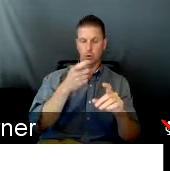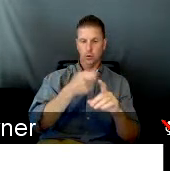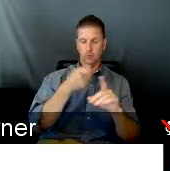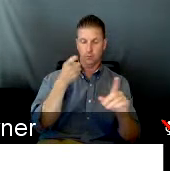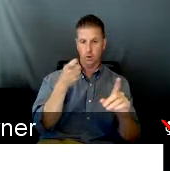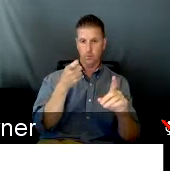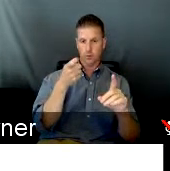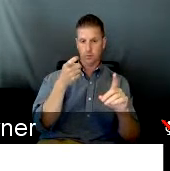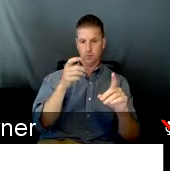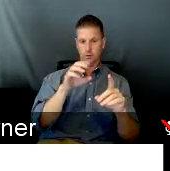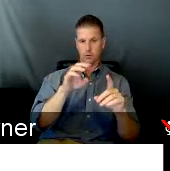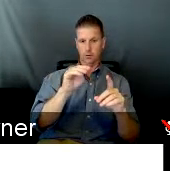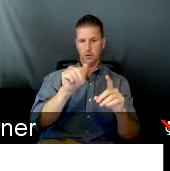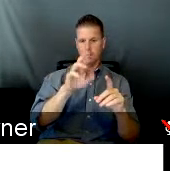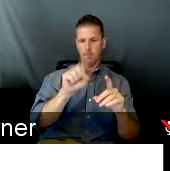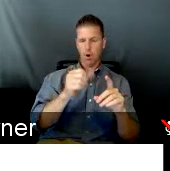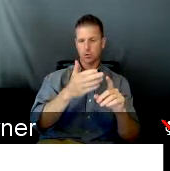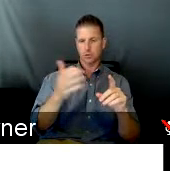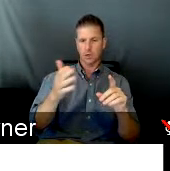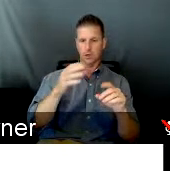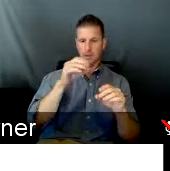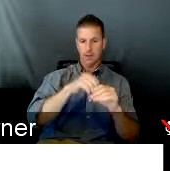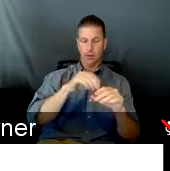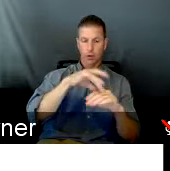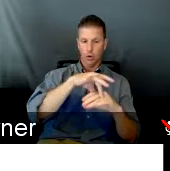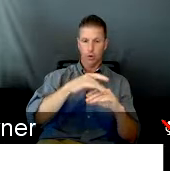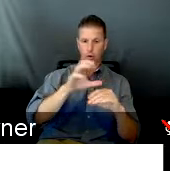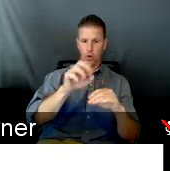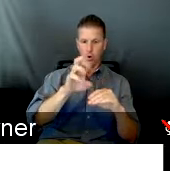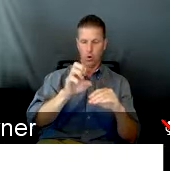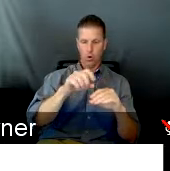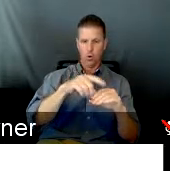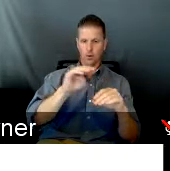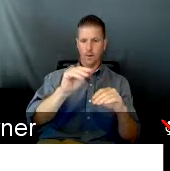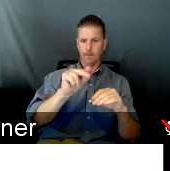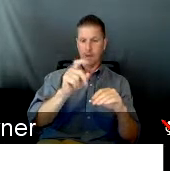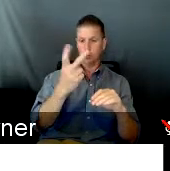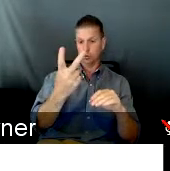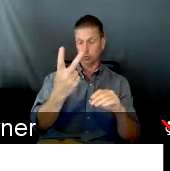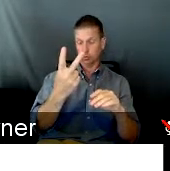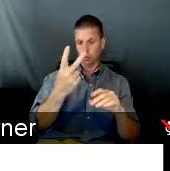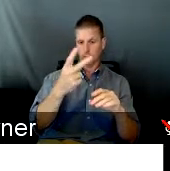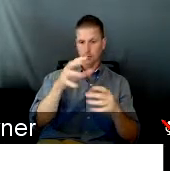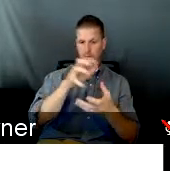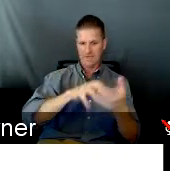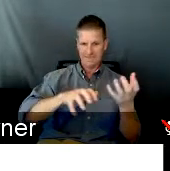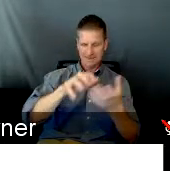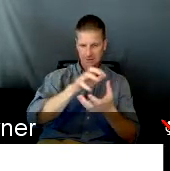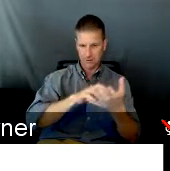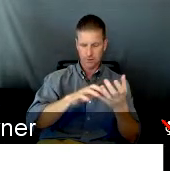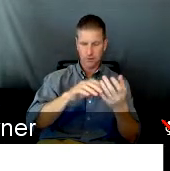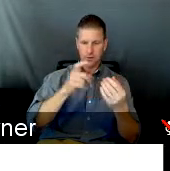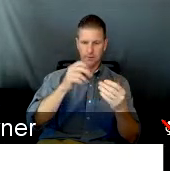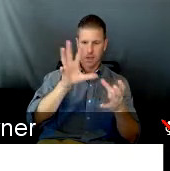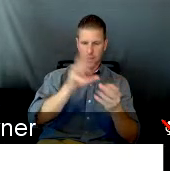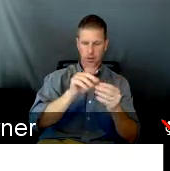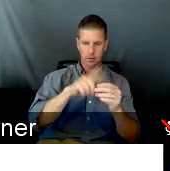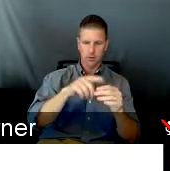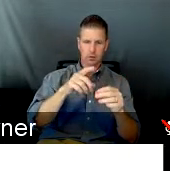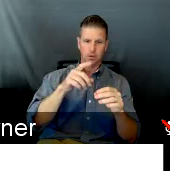the Mars-sized object sunk into the Earth's core, and the mantles for the two materials mixed, and then condensed to form the